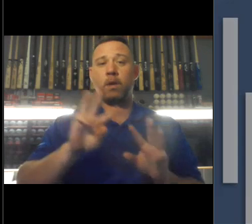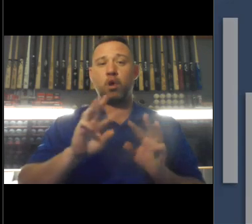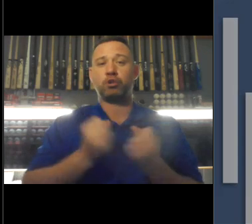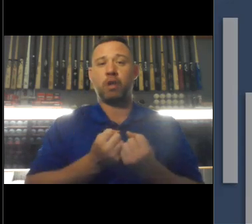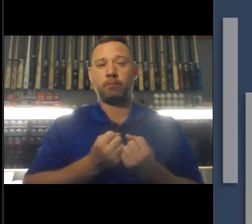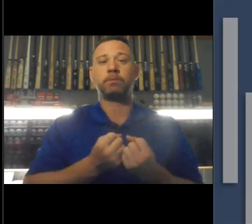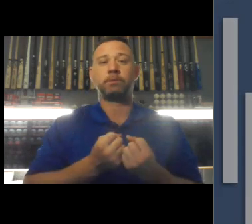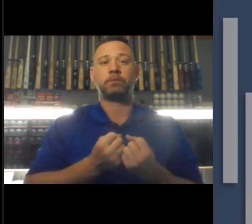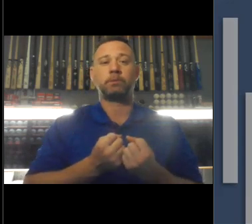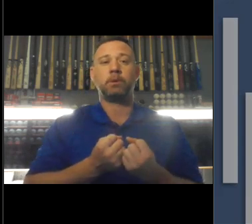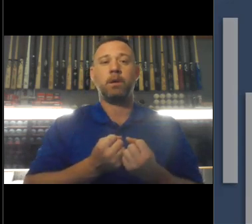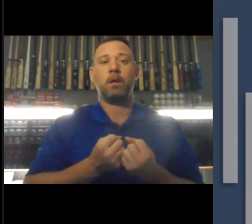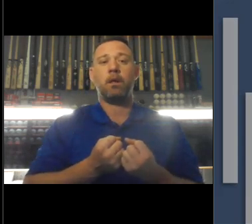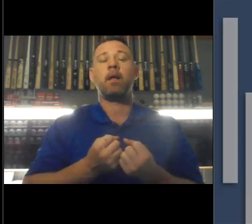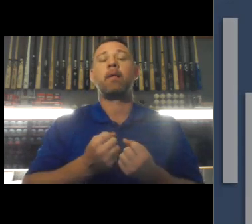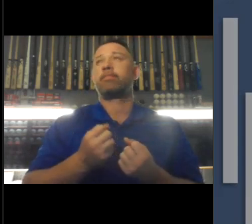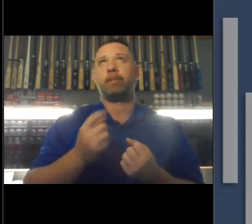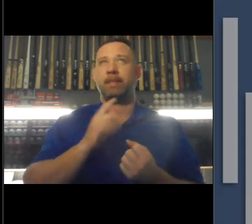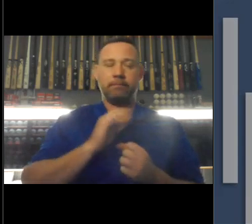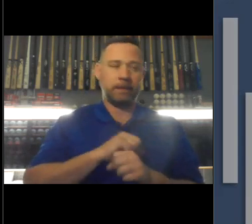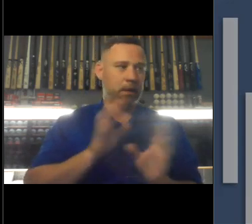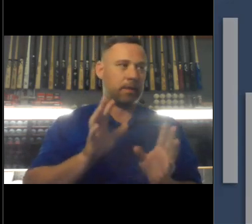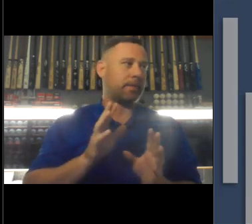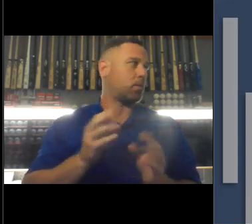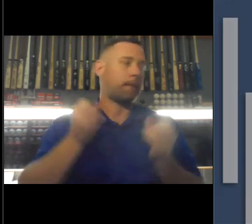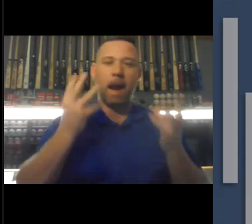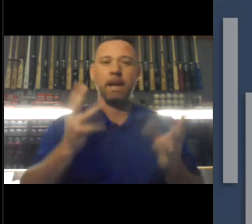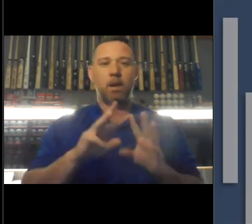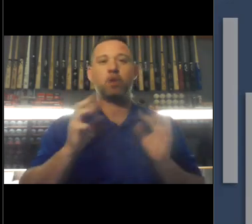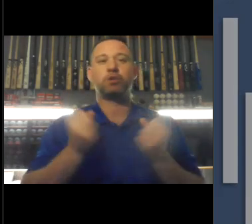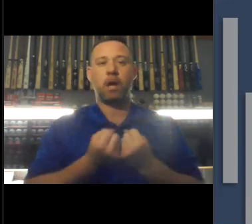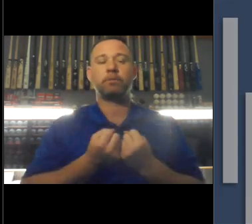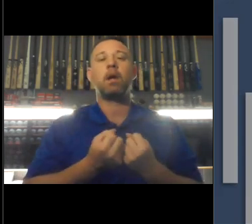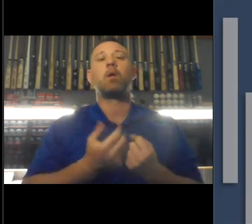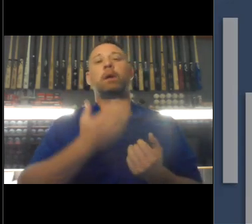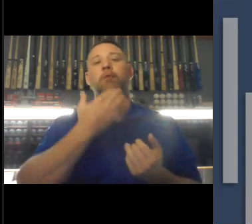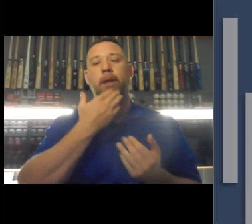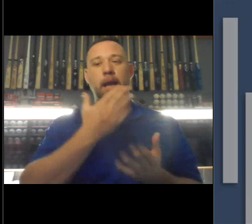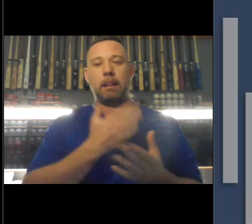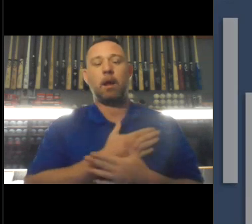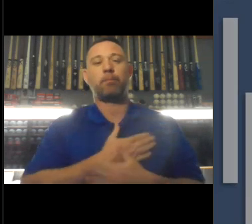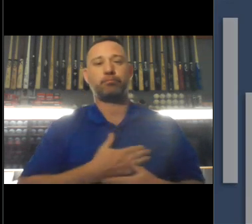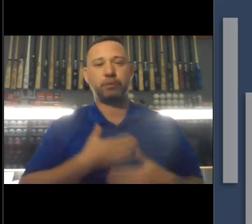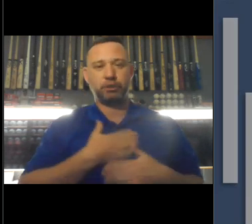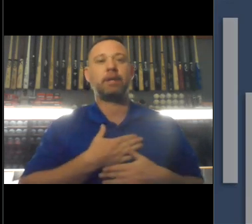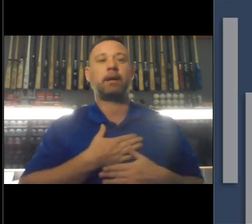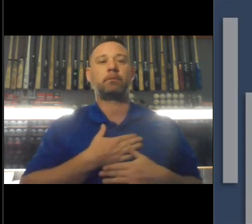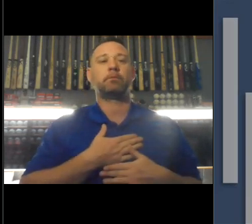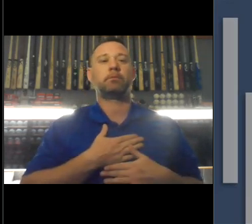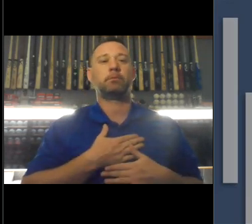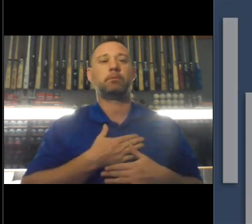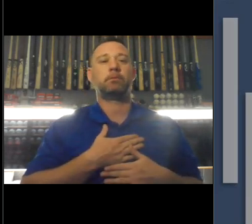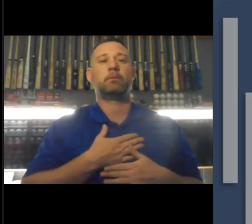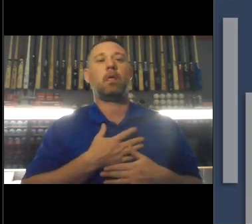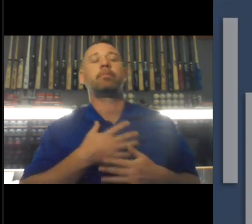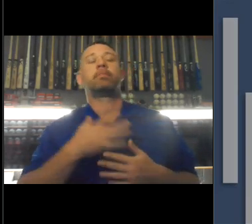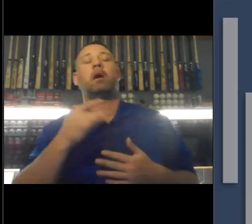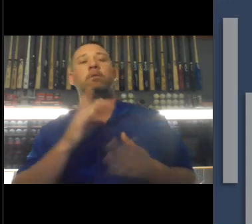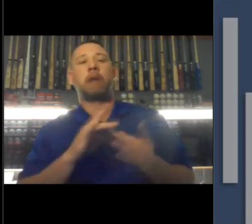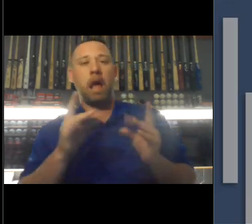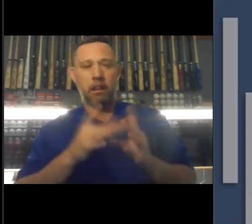clearly there were an abundance of workshops, and we greatly appreciate the dialogue that has